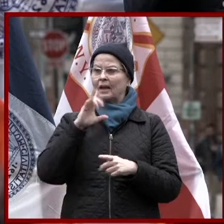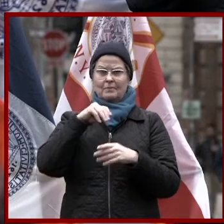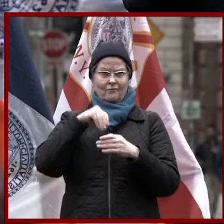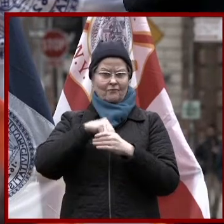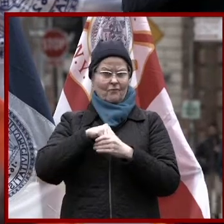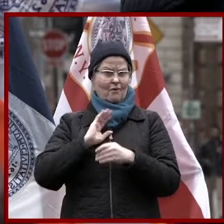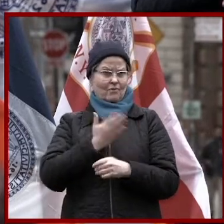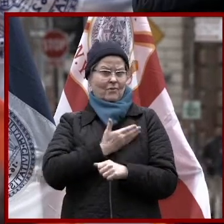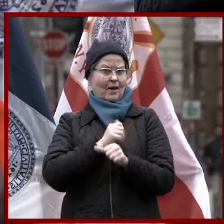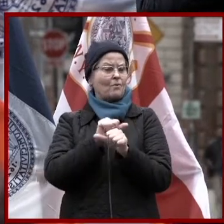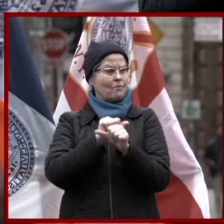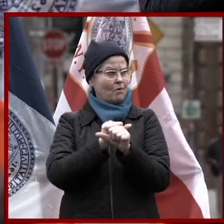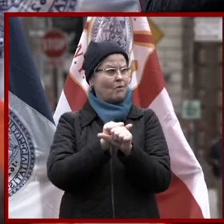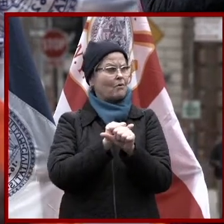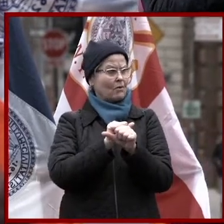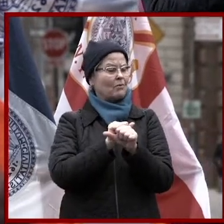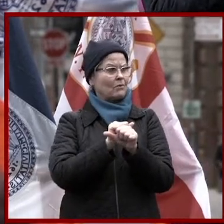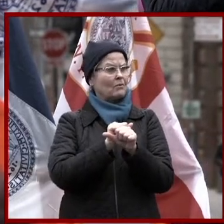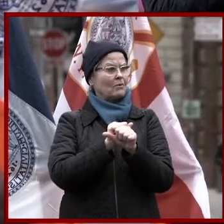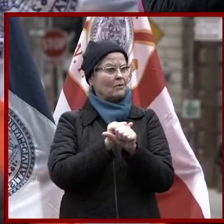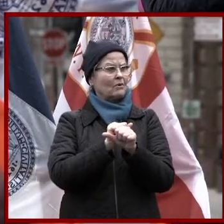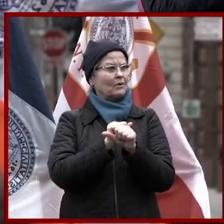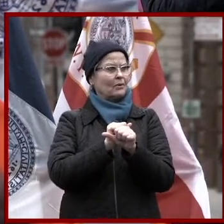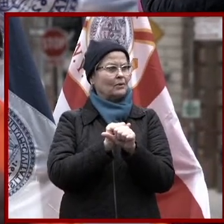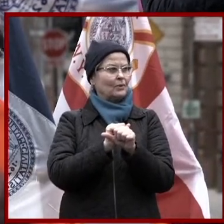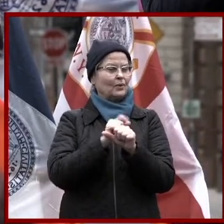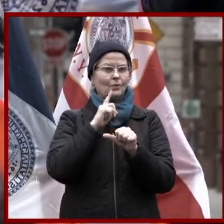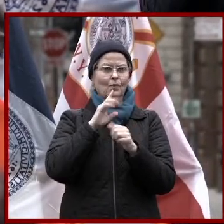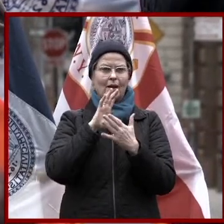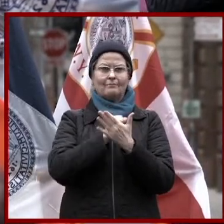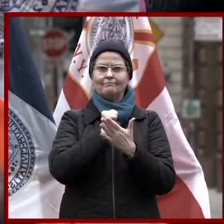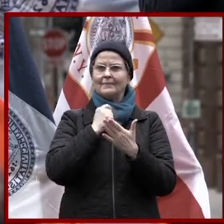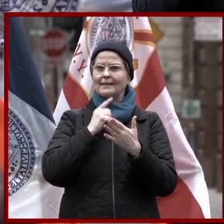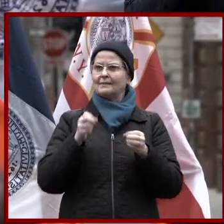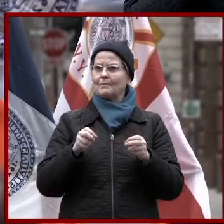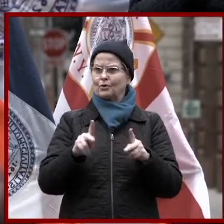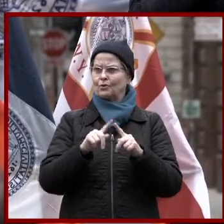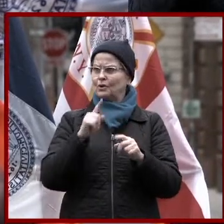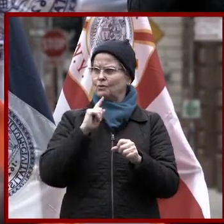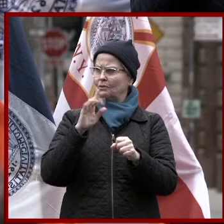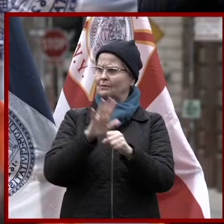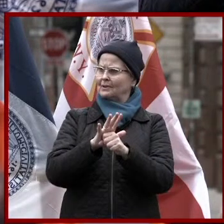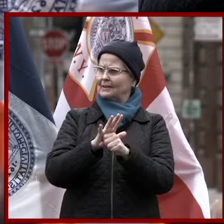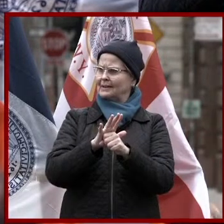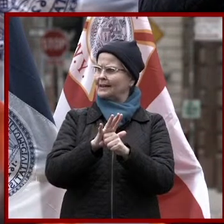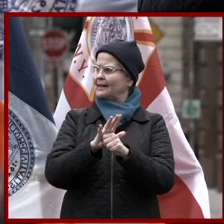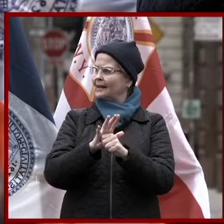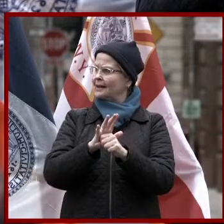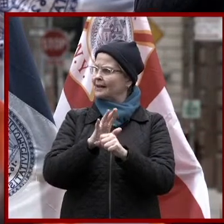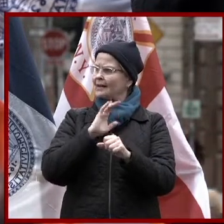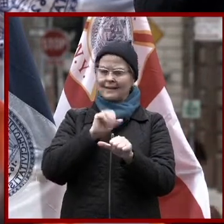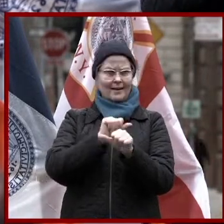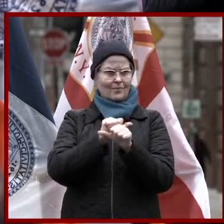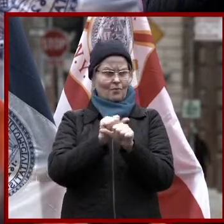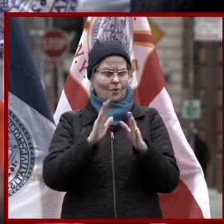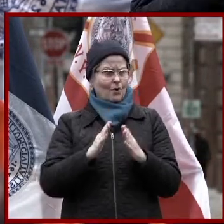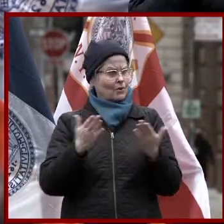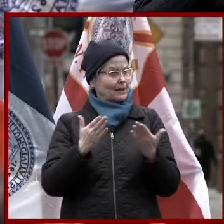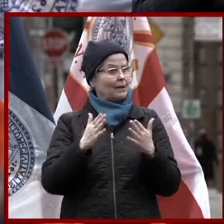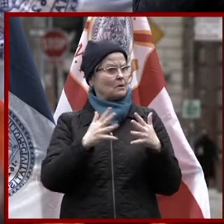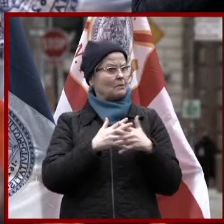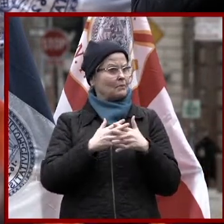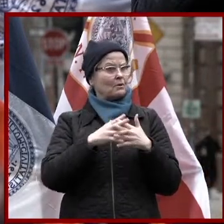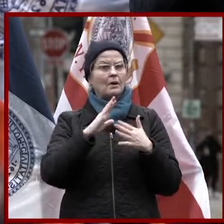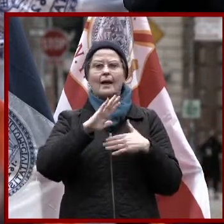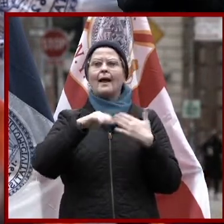do also know that we use this opportunity to ensure that workers, not only within the borders of the United States, but